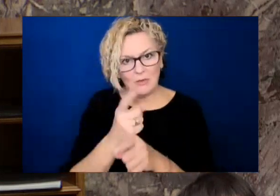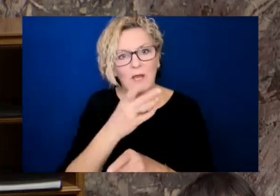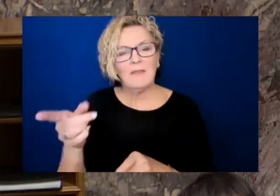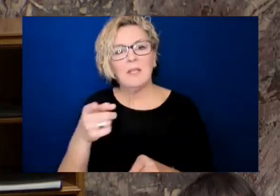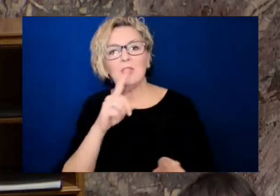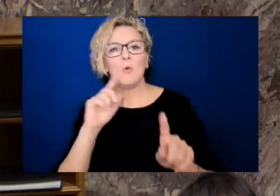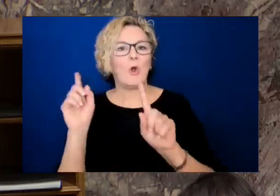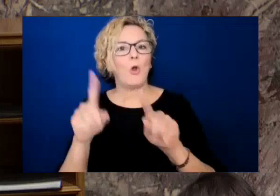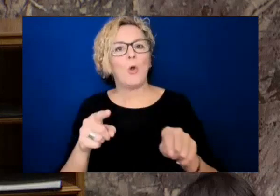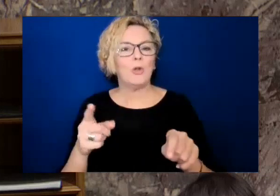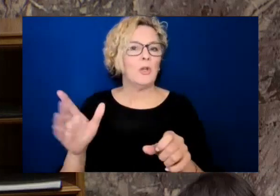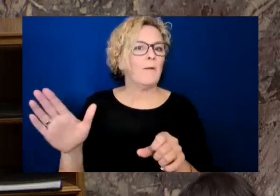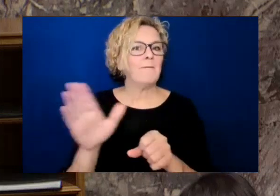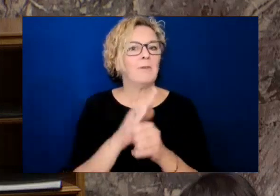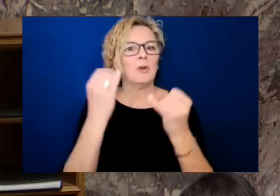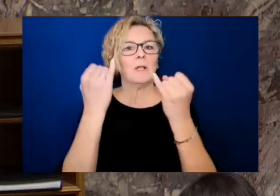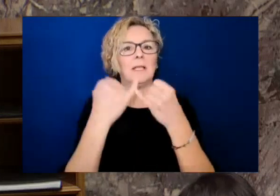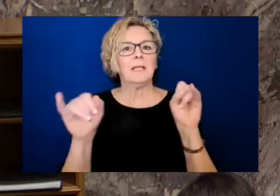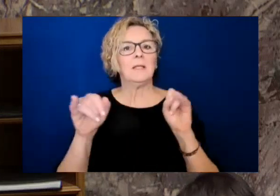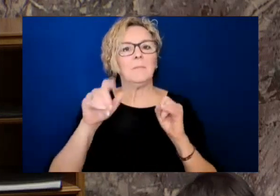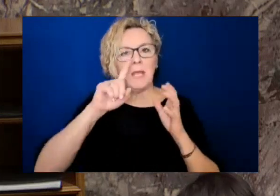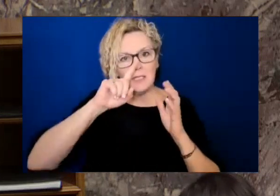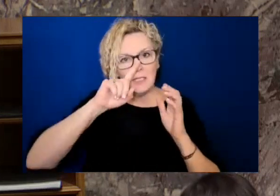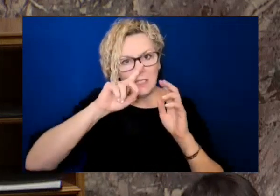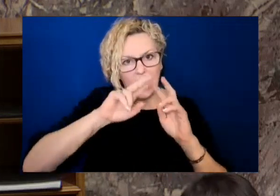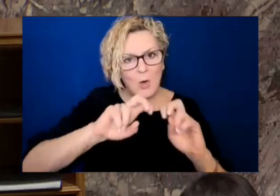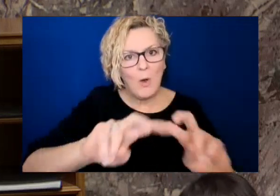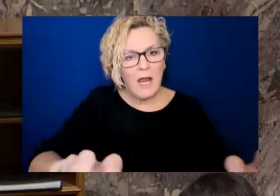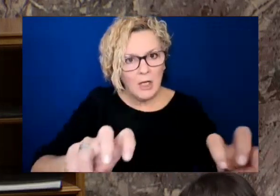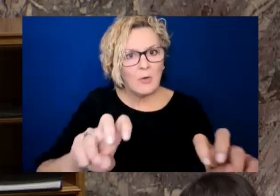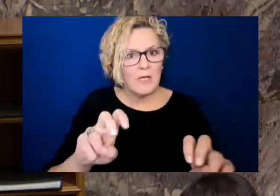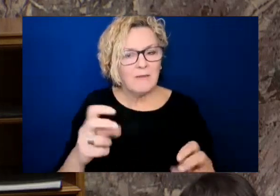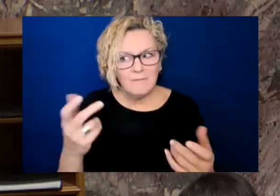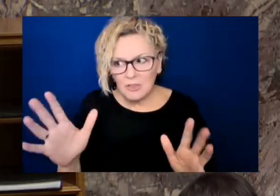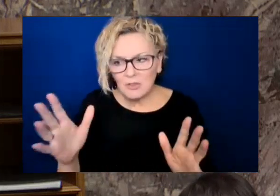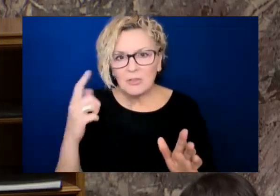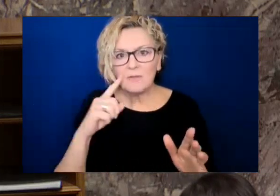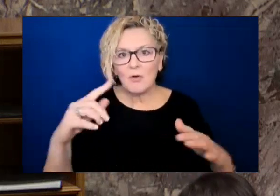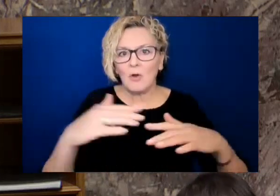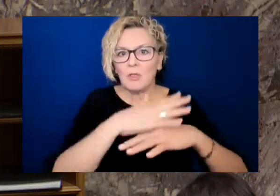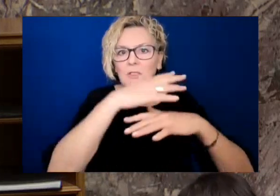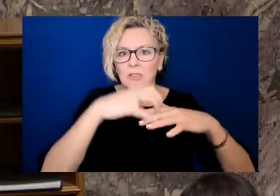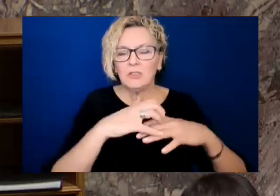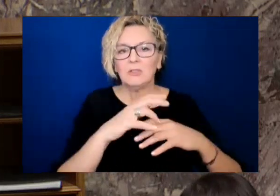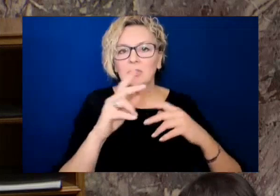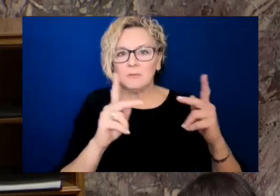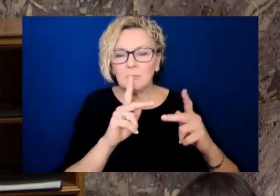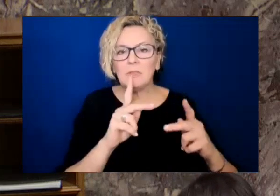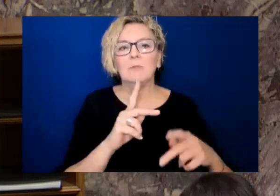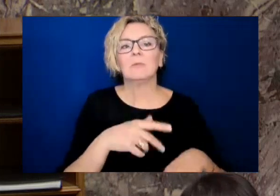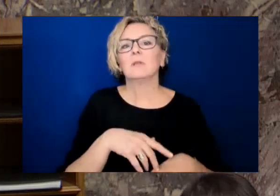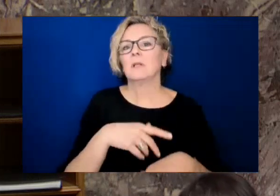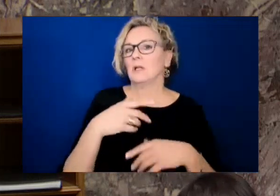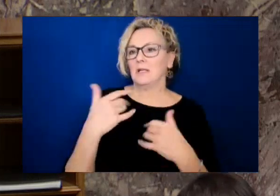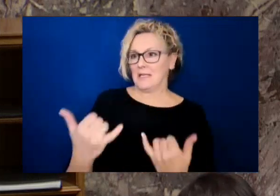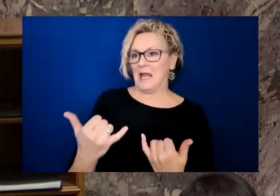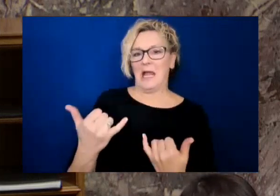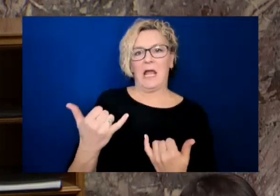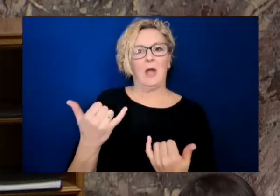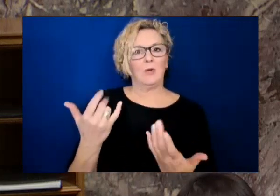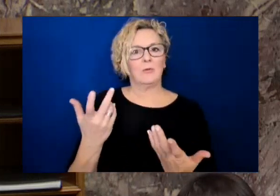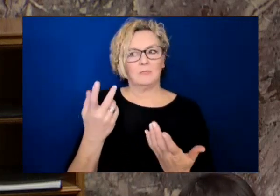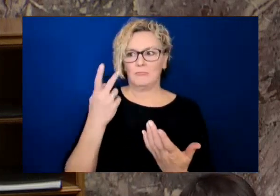have numerous examples of anti-Semitism within your own cabinet and caucus and party. Will you do the right